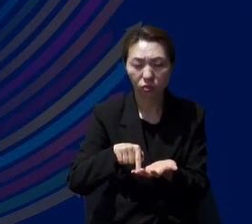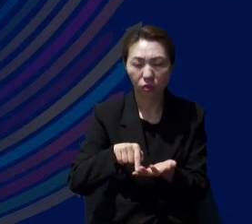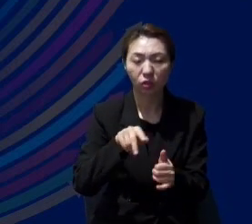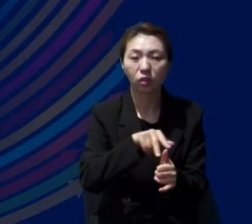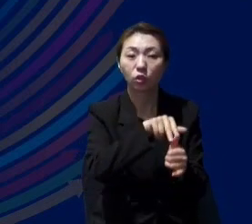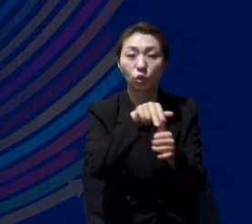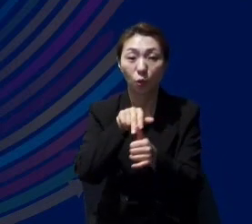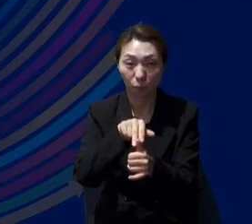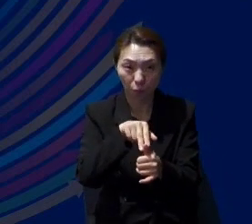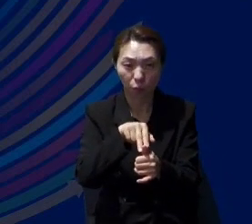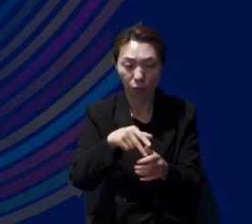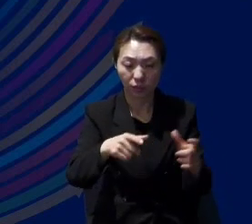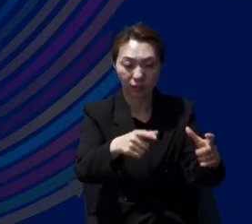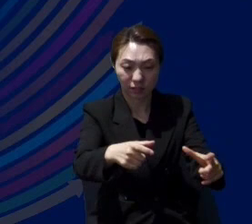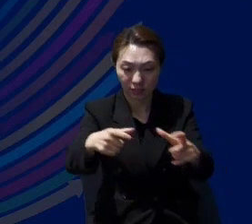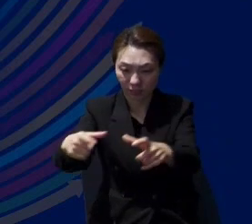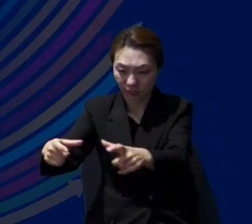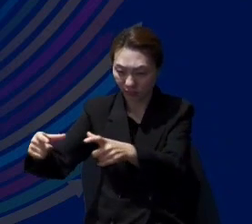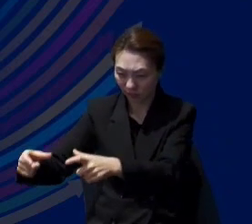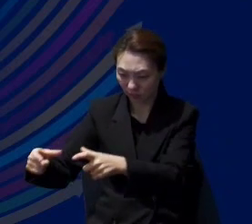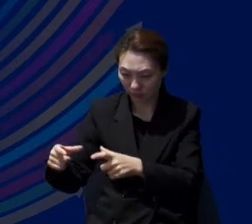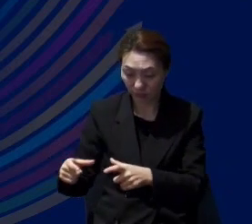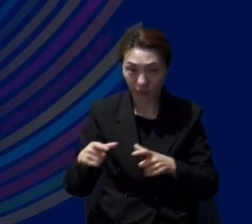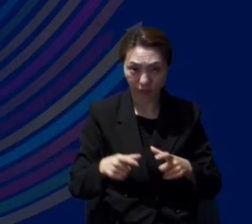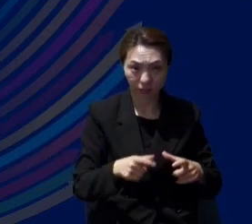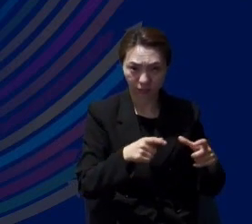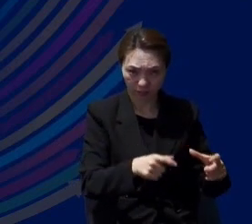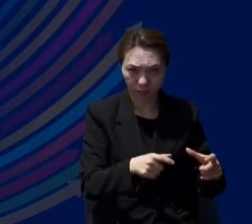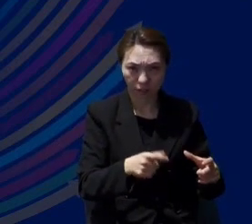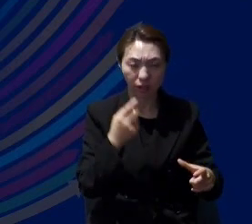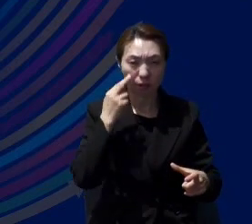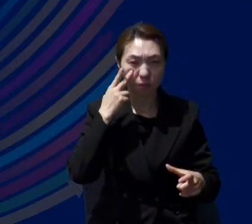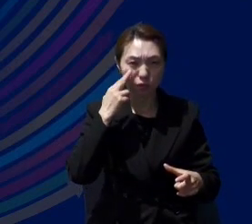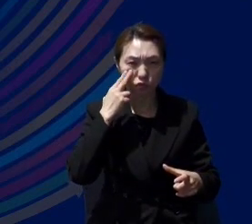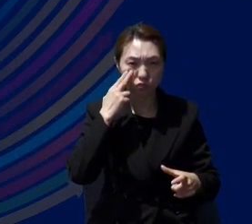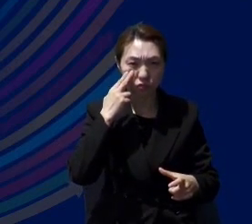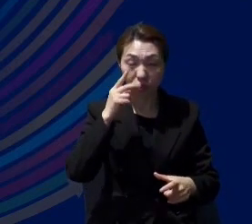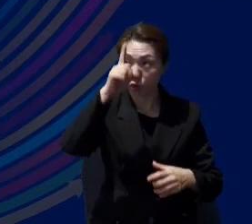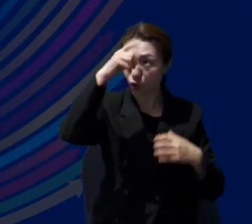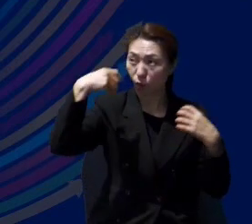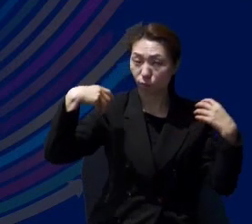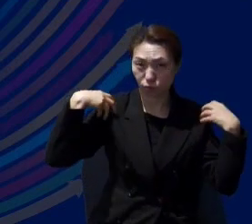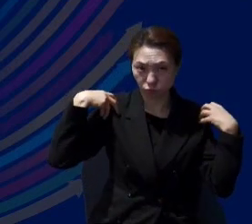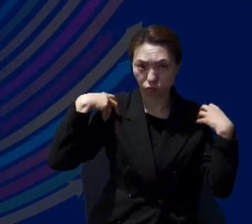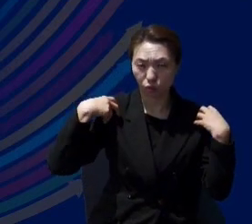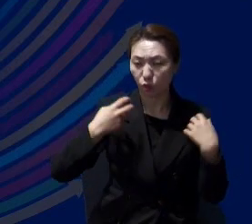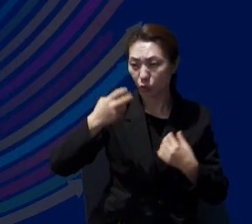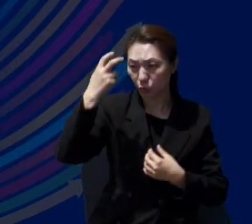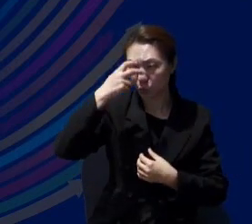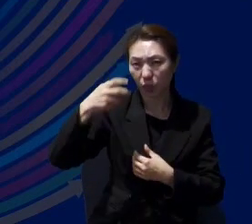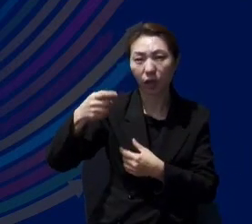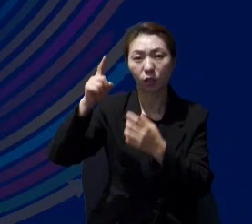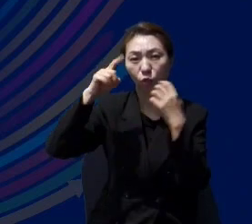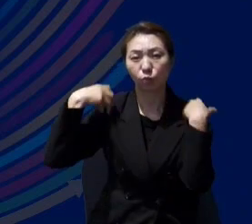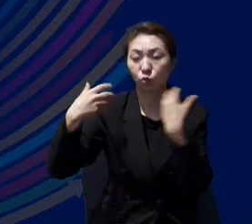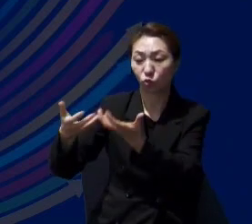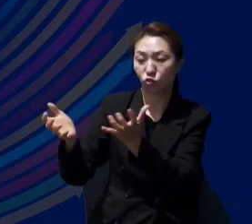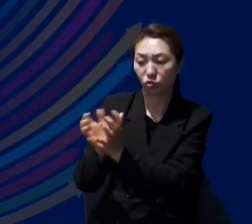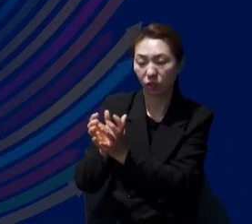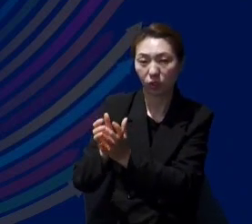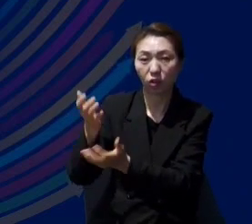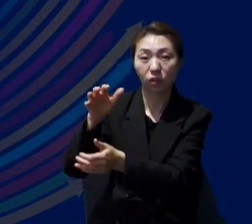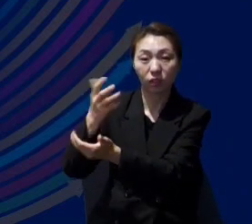level directly from the US Census Bureau and from the National Center for Health Statistics. Our statistical models also use a few other pieces of information in the